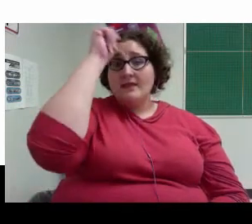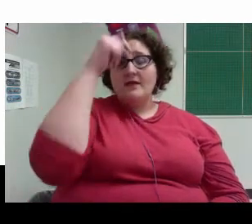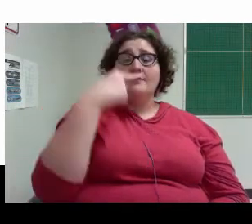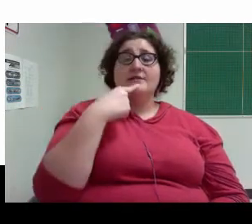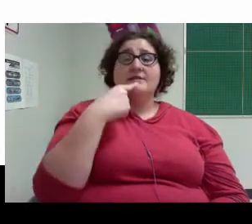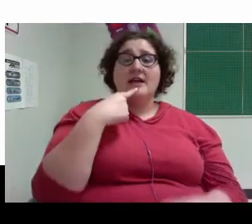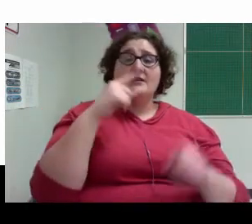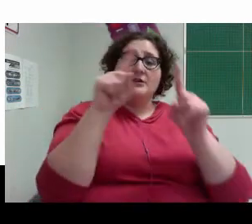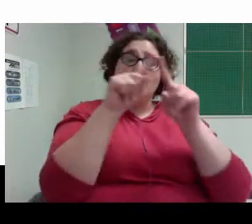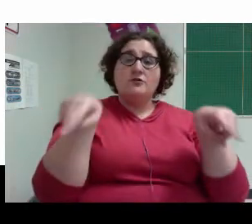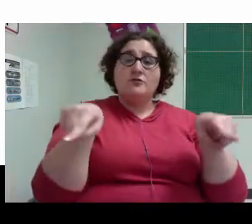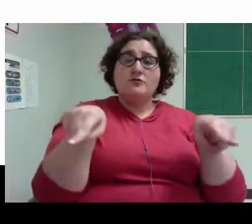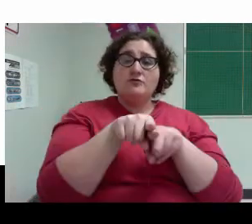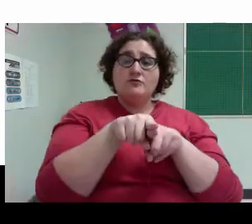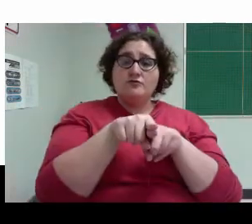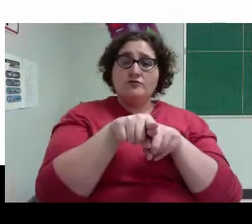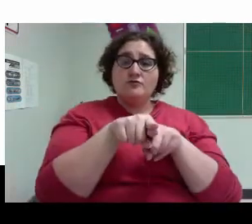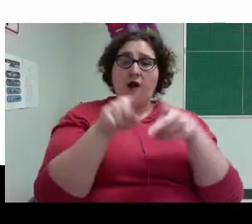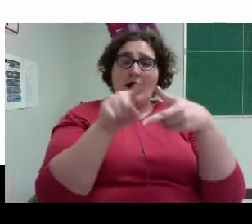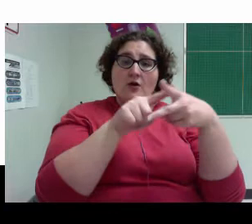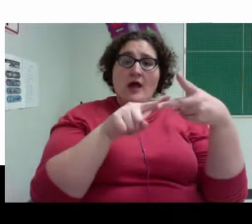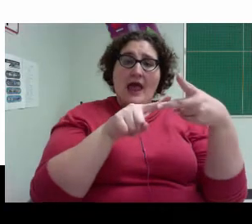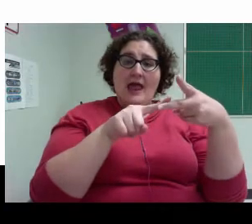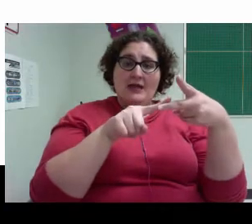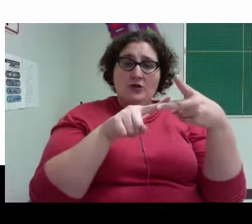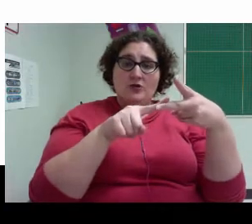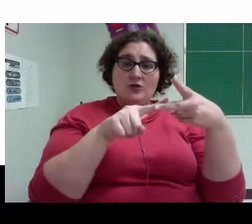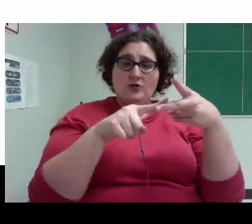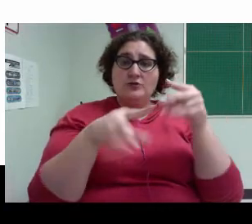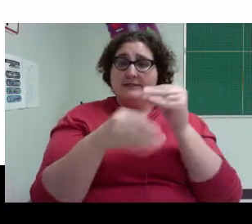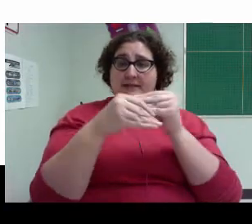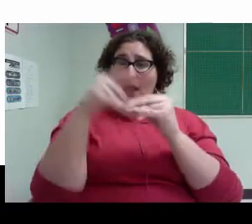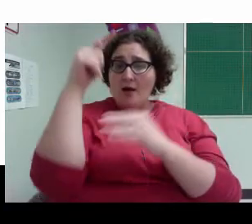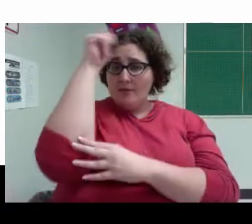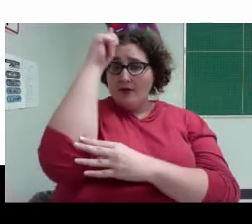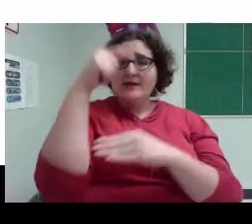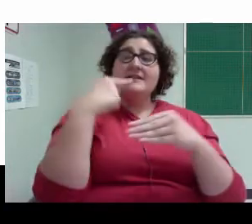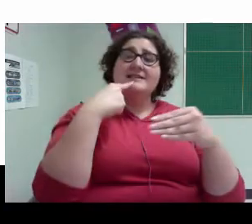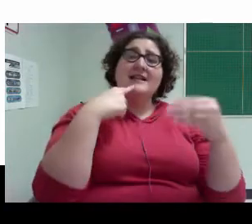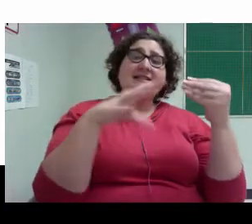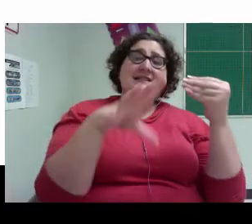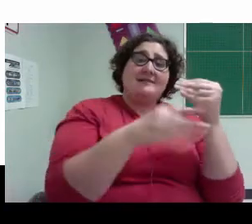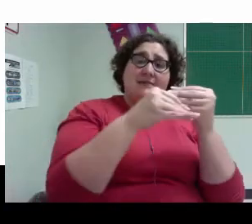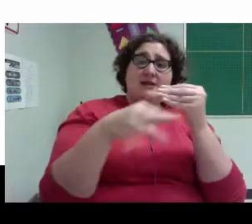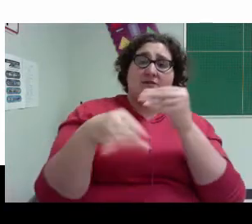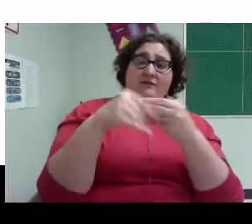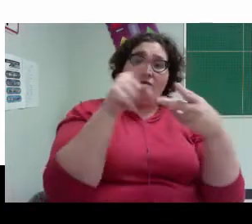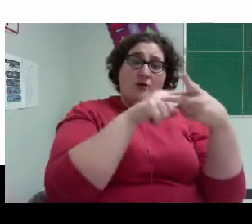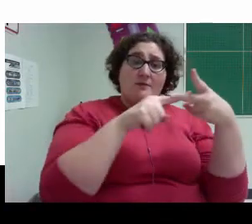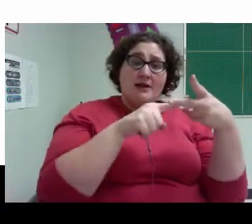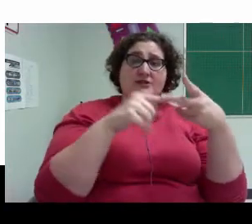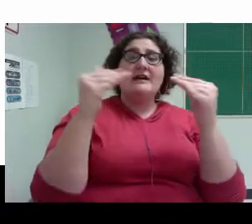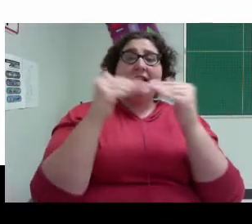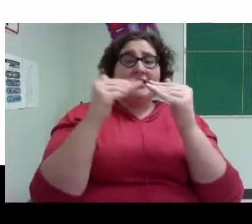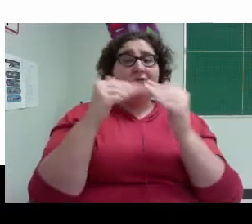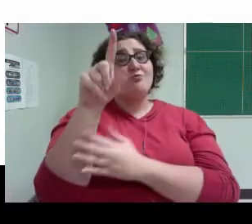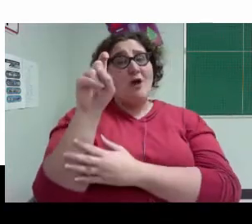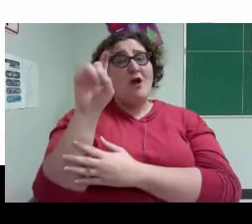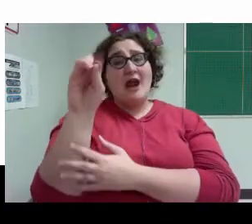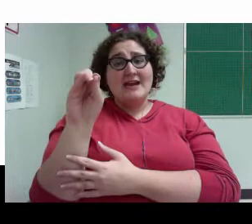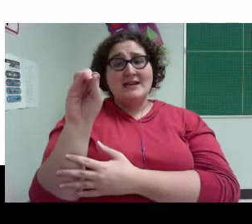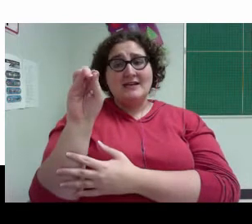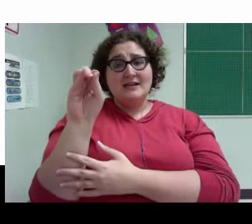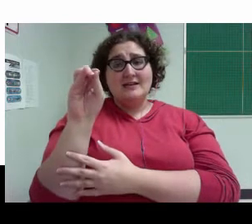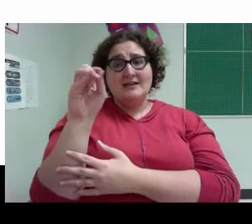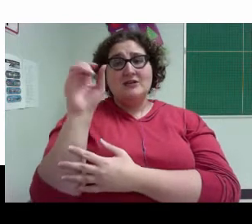Theorem. It says triangle Angle-Sum Theorem. It says the sum of measures of an angle of a triangle is 180.